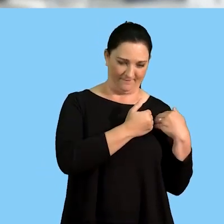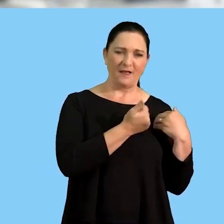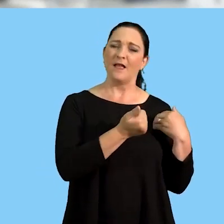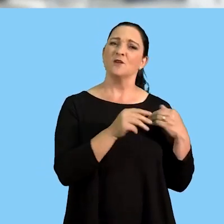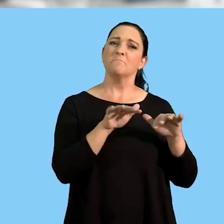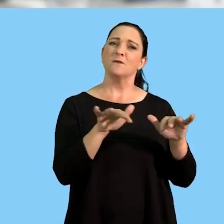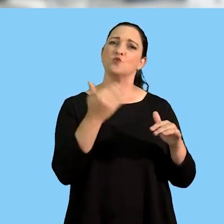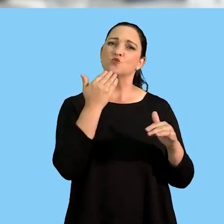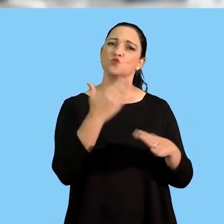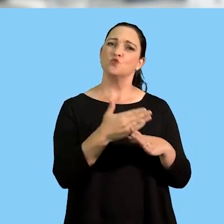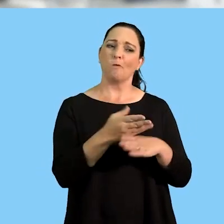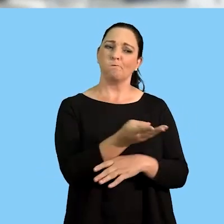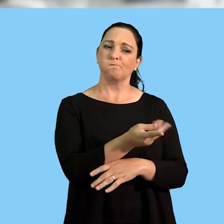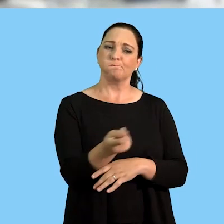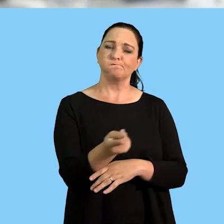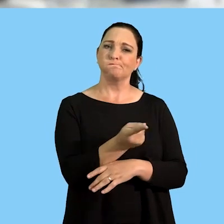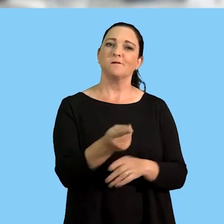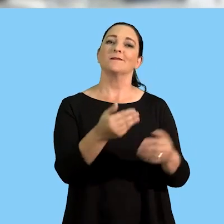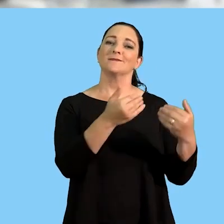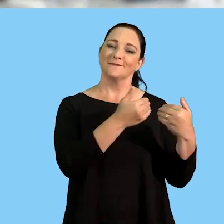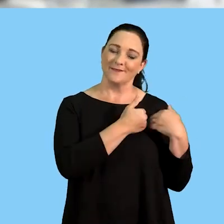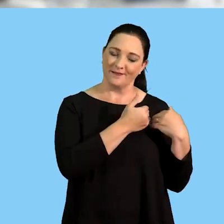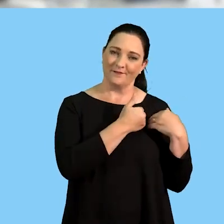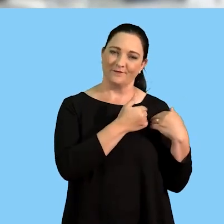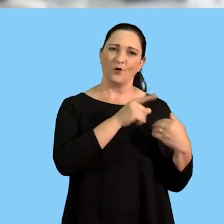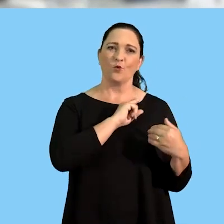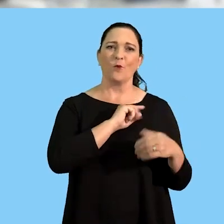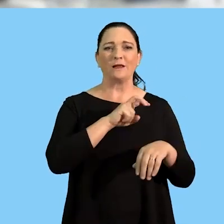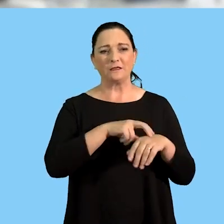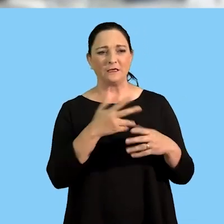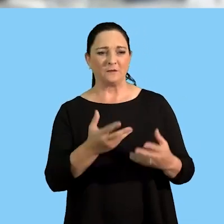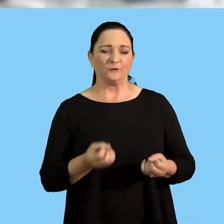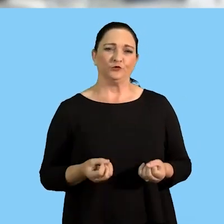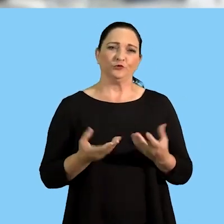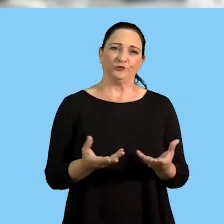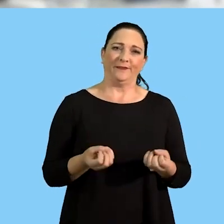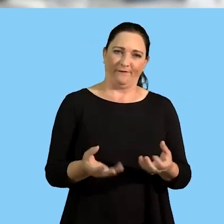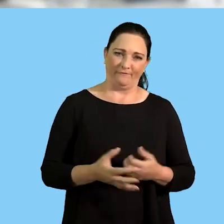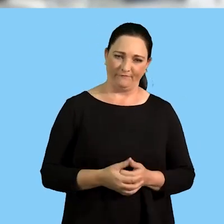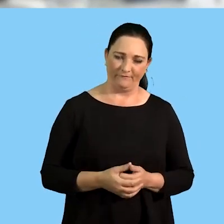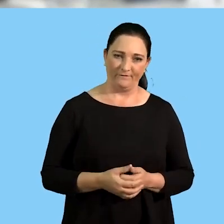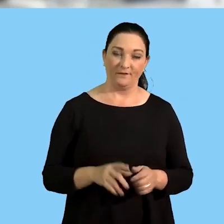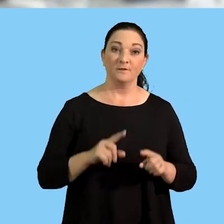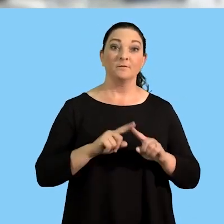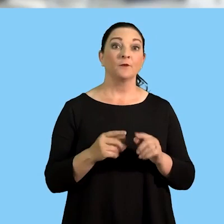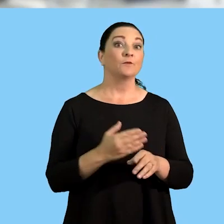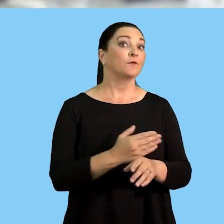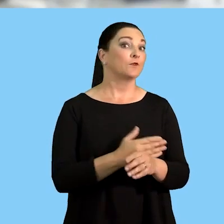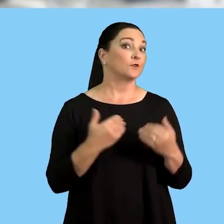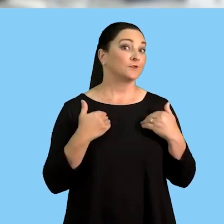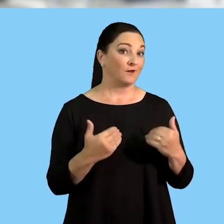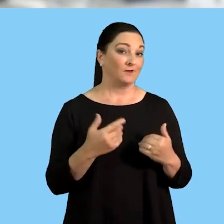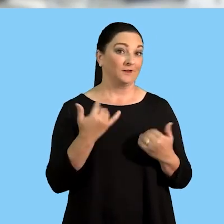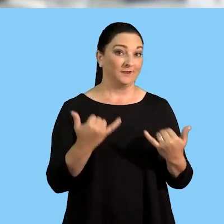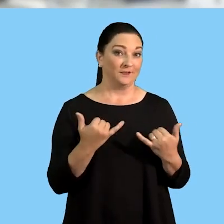the employee are safe in the workplace when they are producing their goods and services. Now, before we can get to